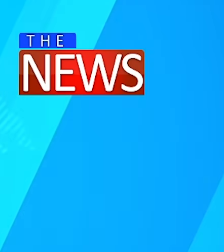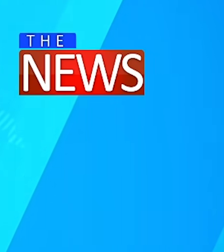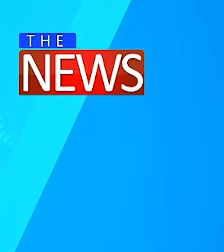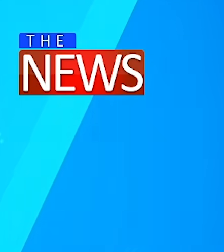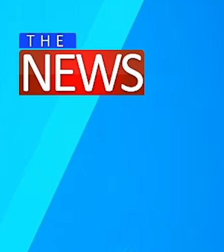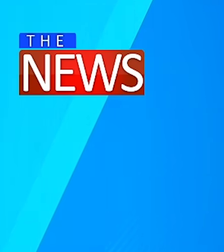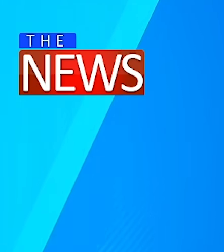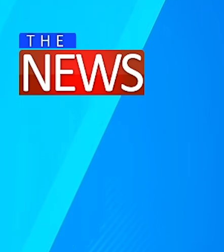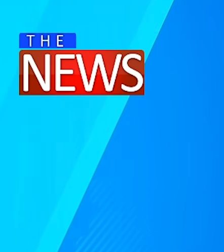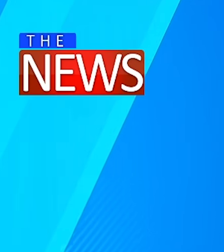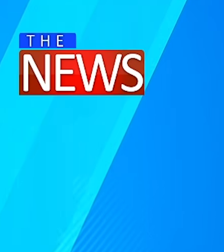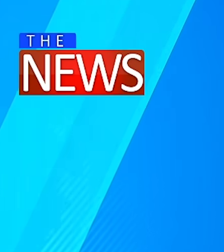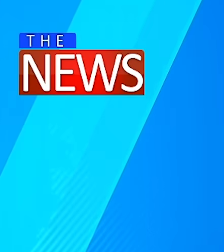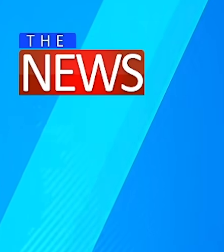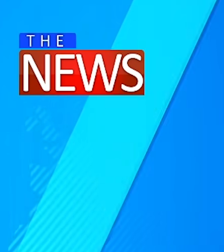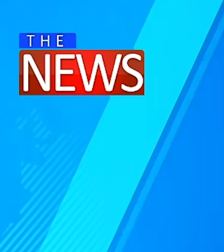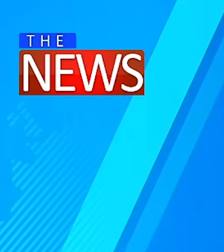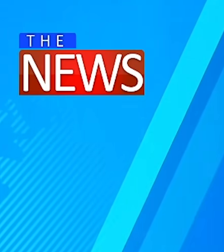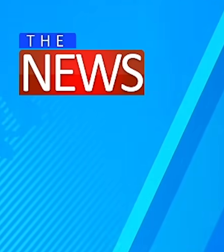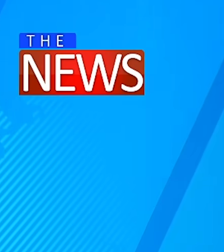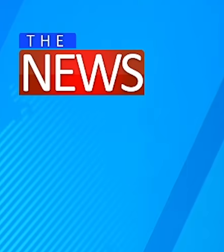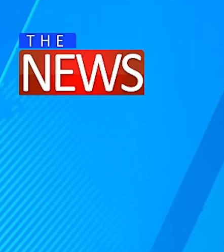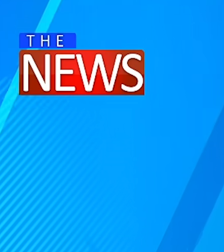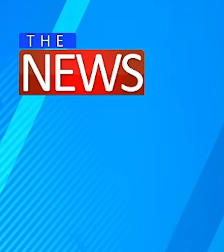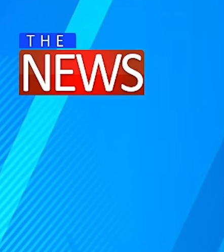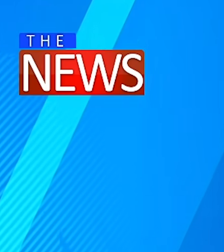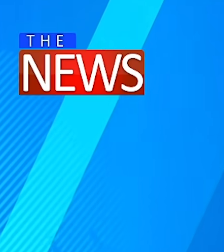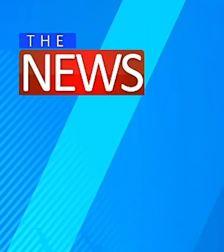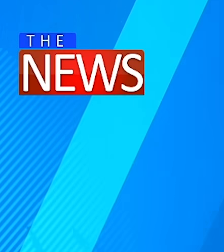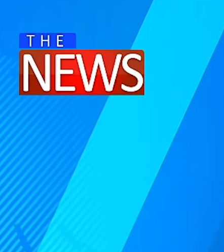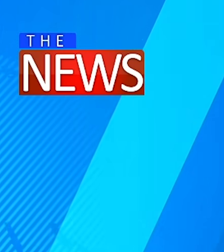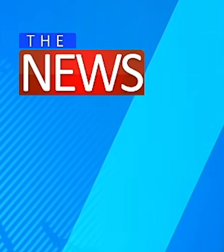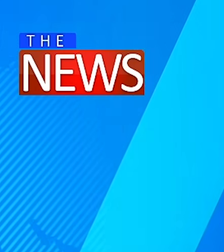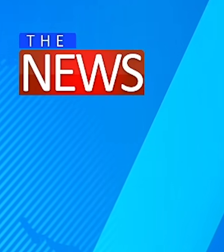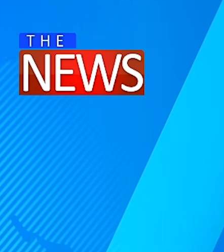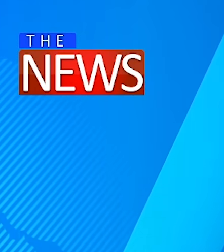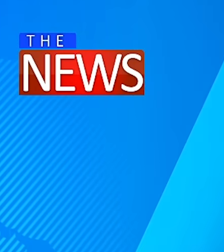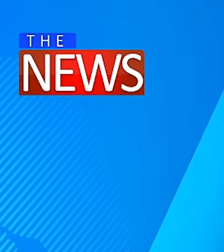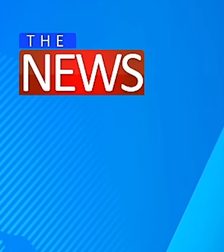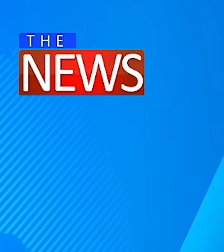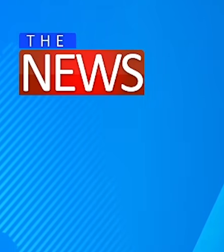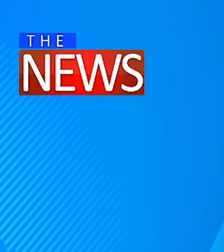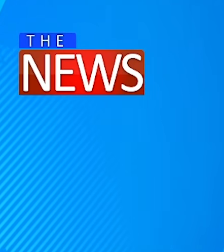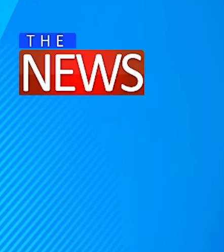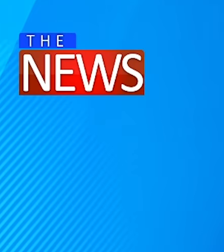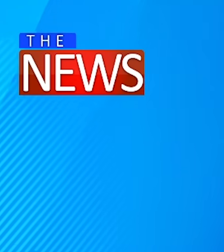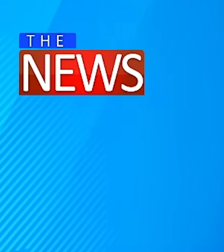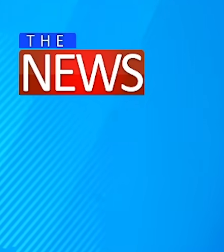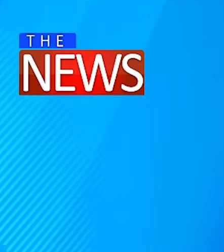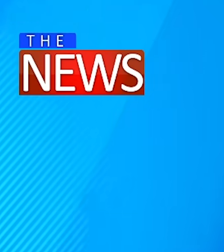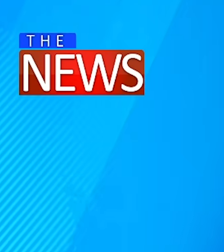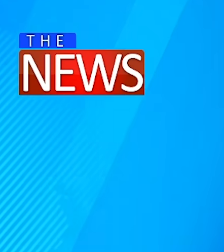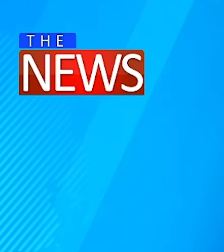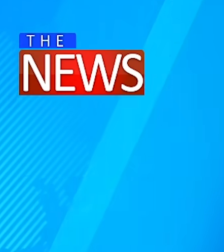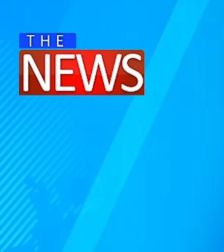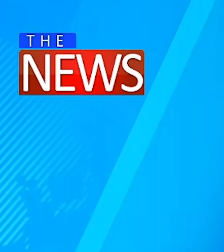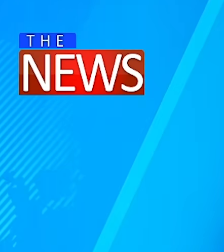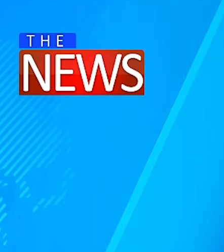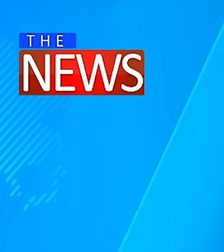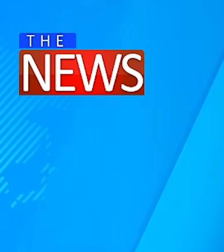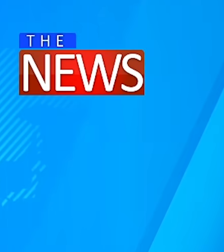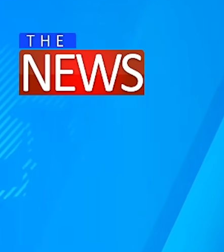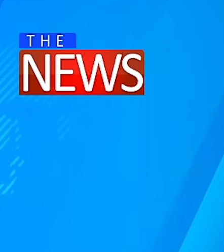has been raised as to whether public sector workers will be negatively affected as a result of the effects of COVID-19 crisis on the